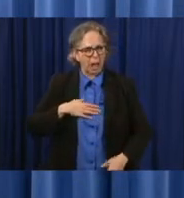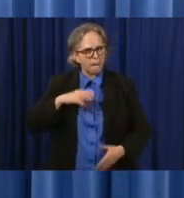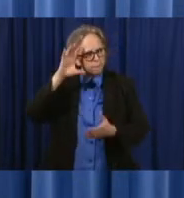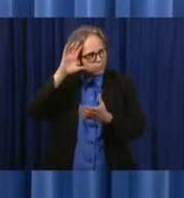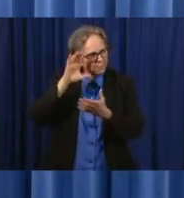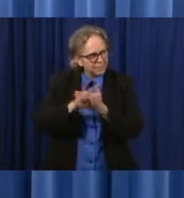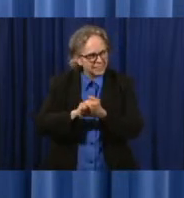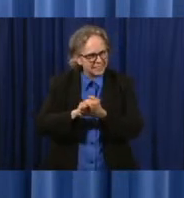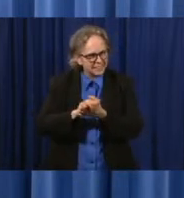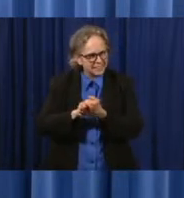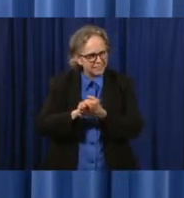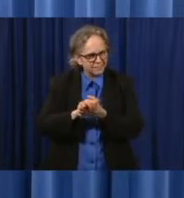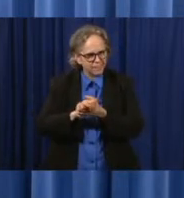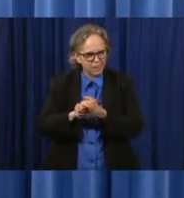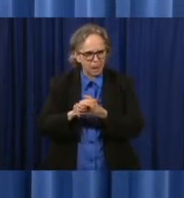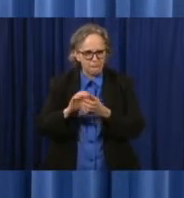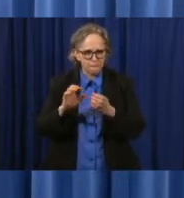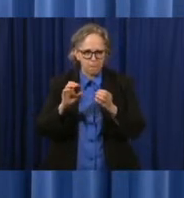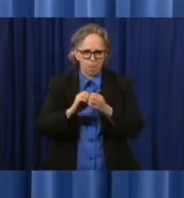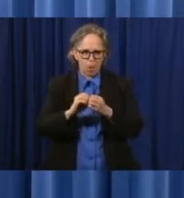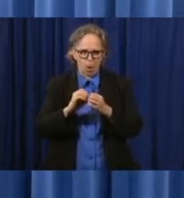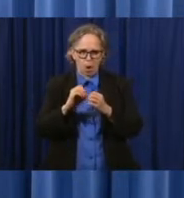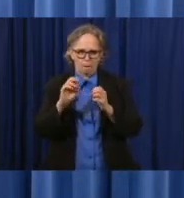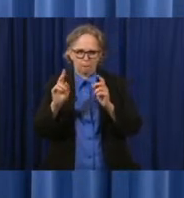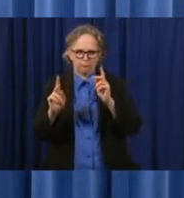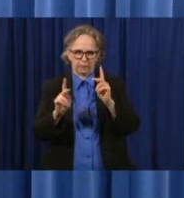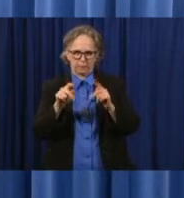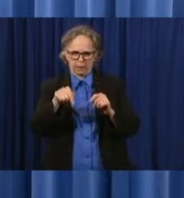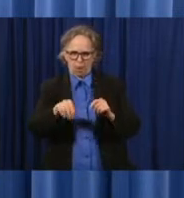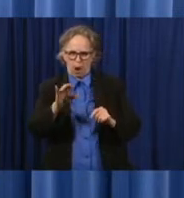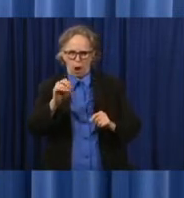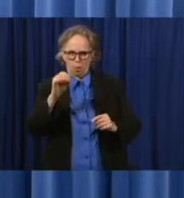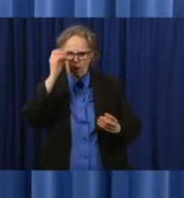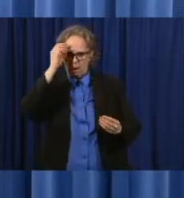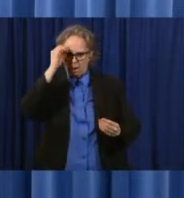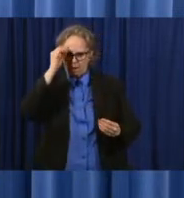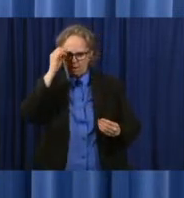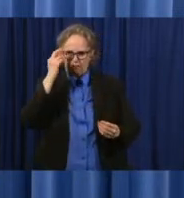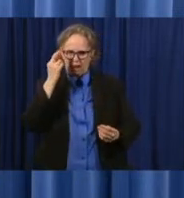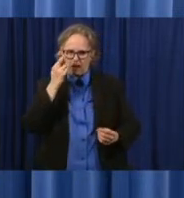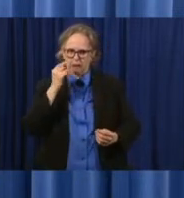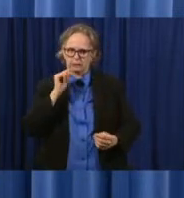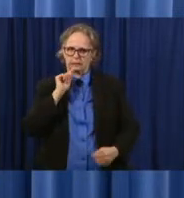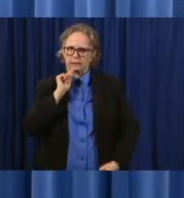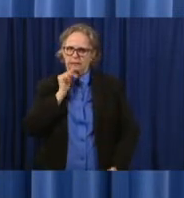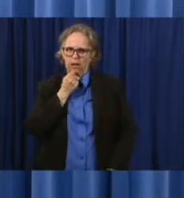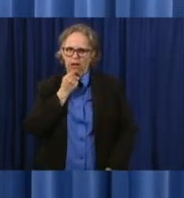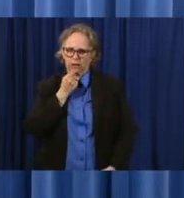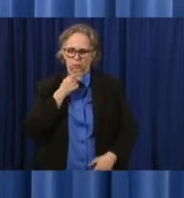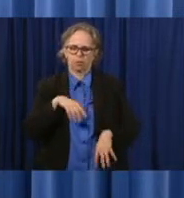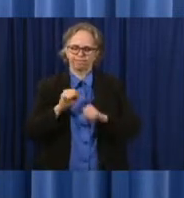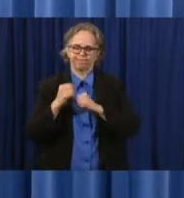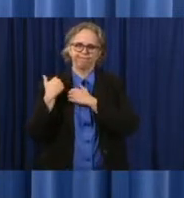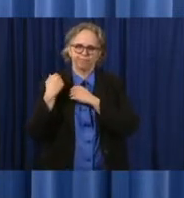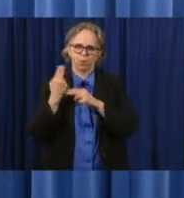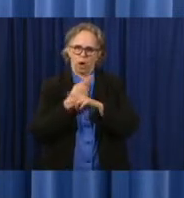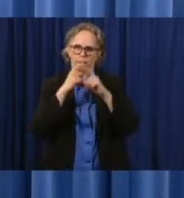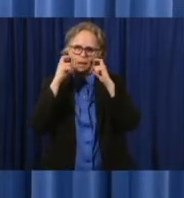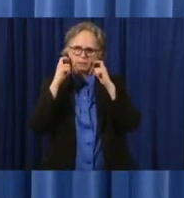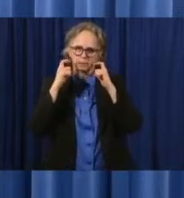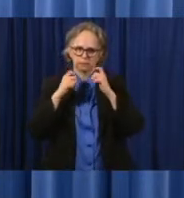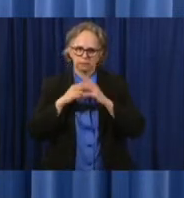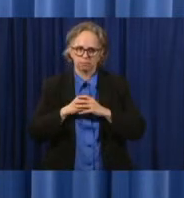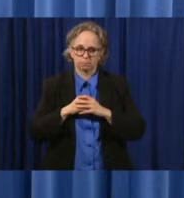more Ohioans will be wearing masks. This is something that you don't do for yourself, but you do